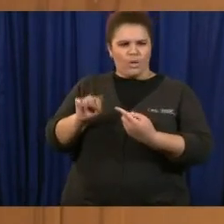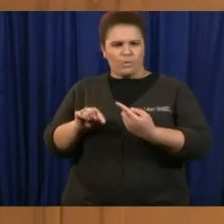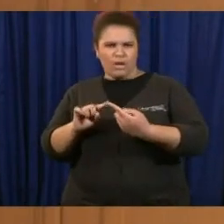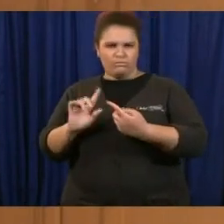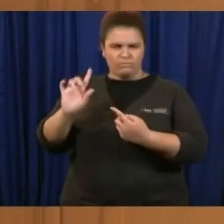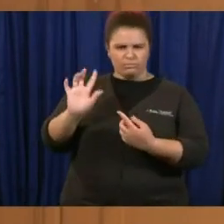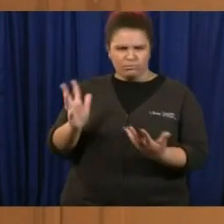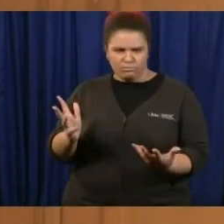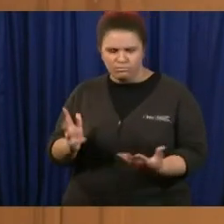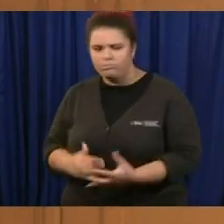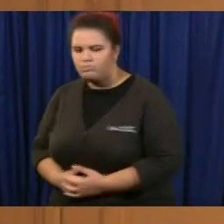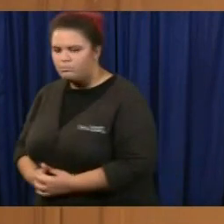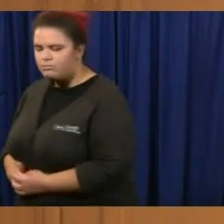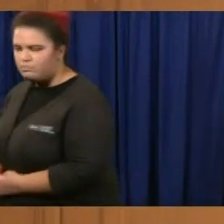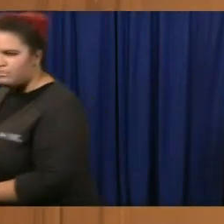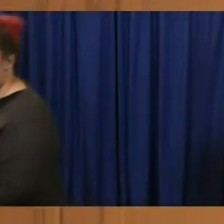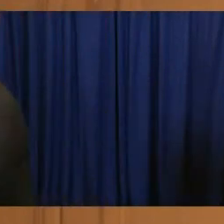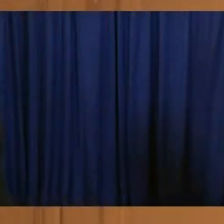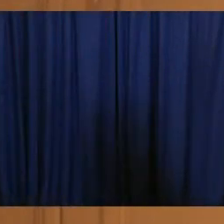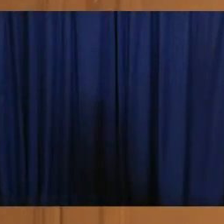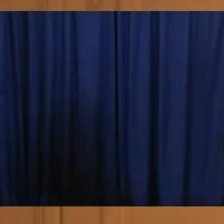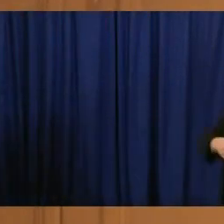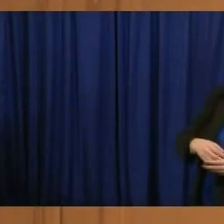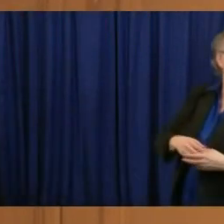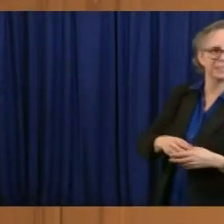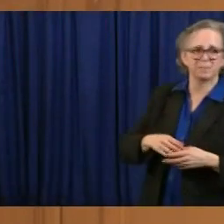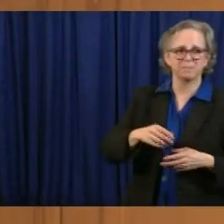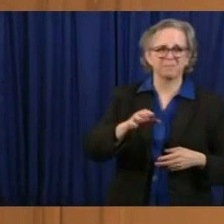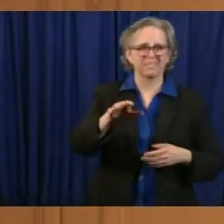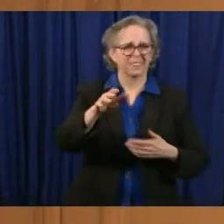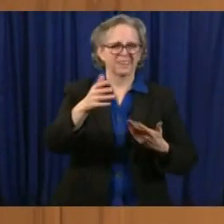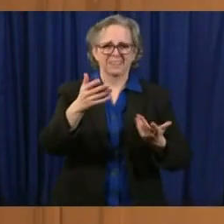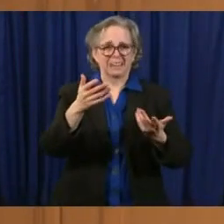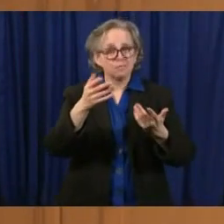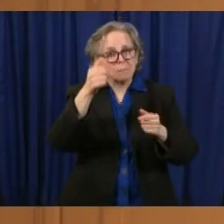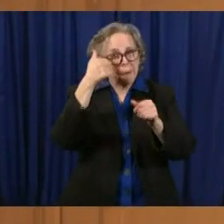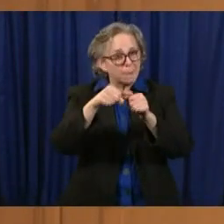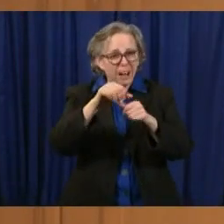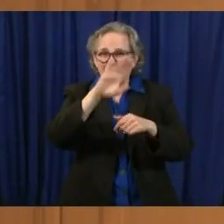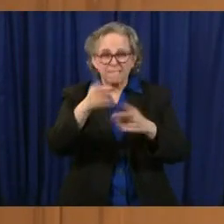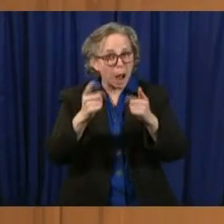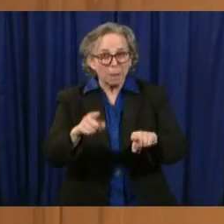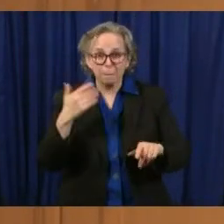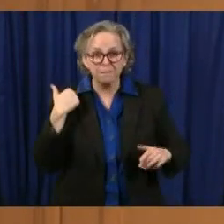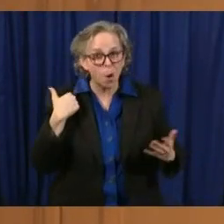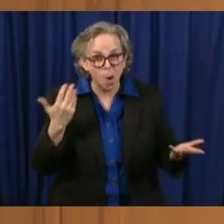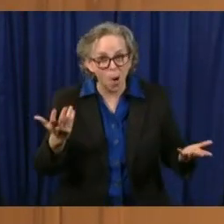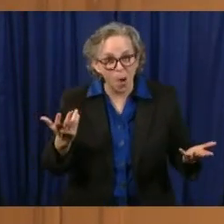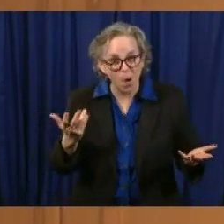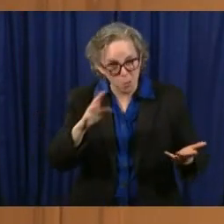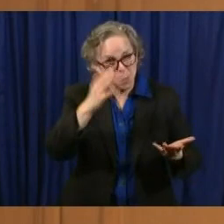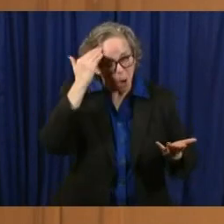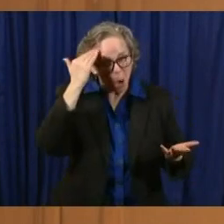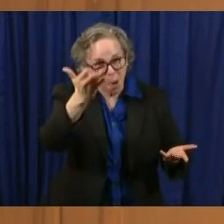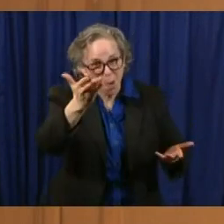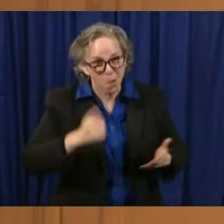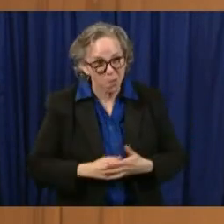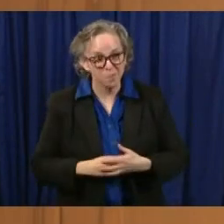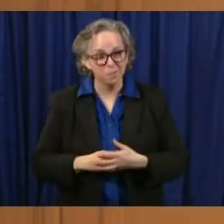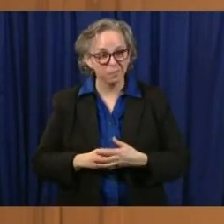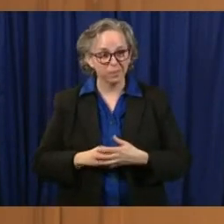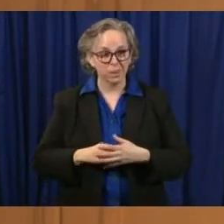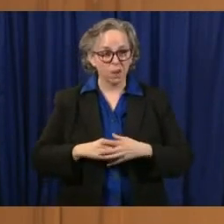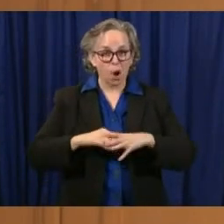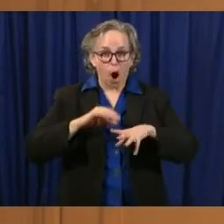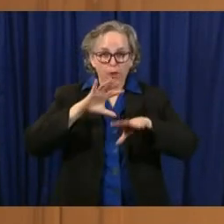situation, and there is nowhere truly in the world where people had enough hospital capacity or enough